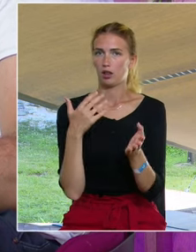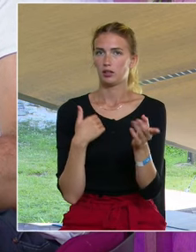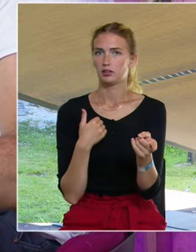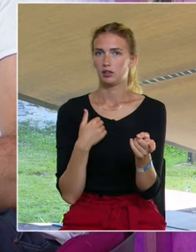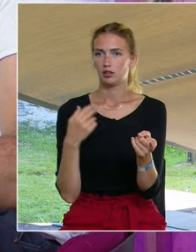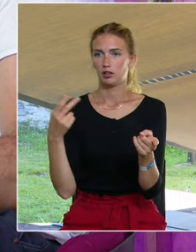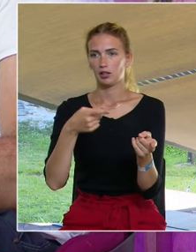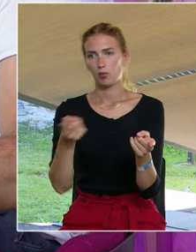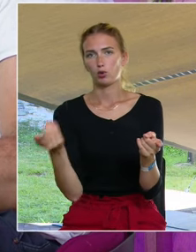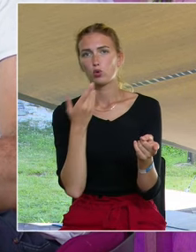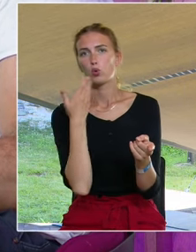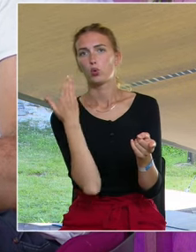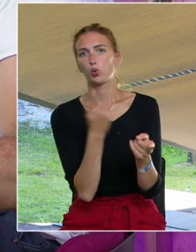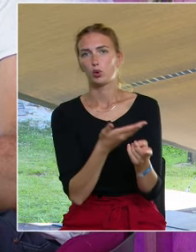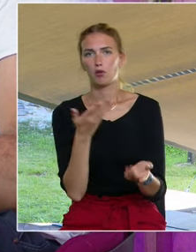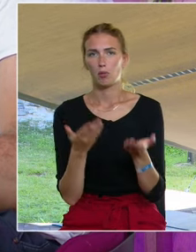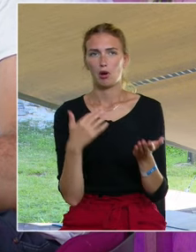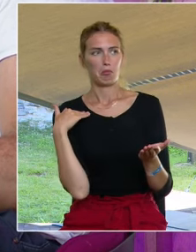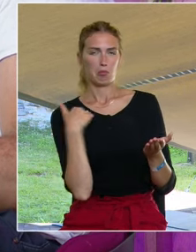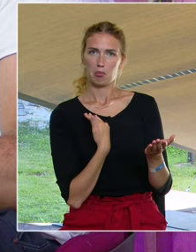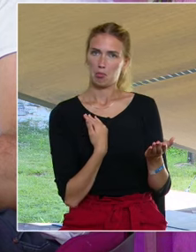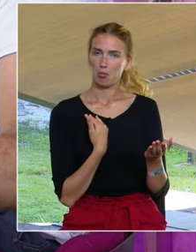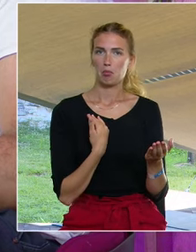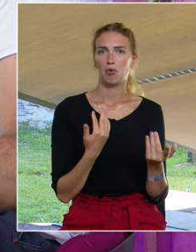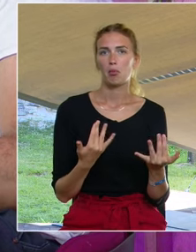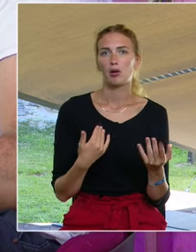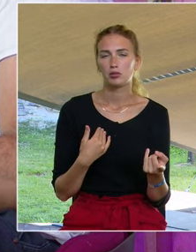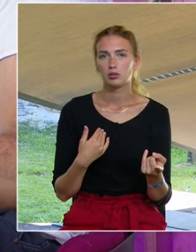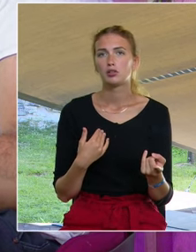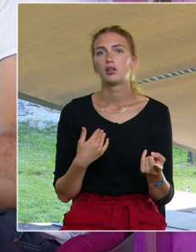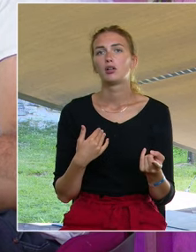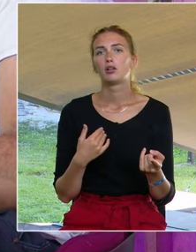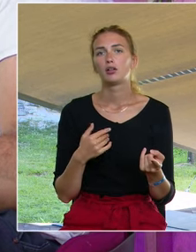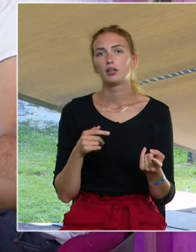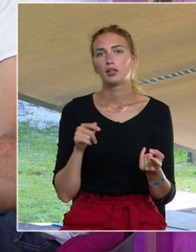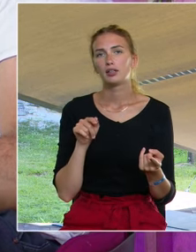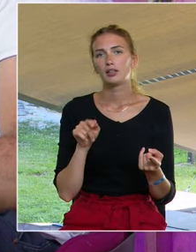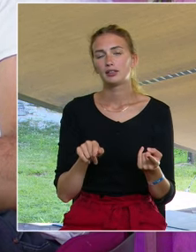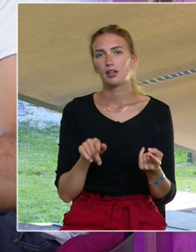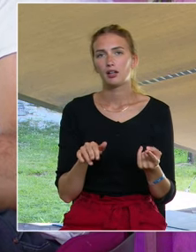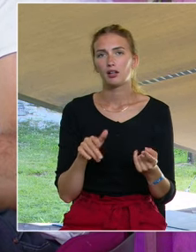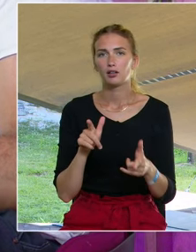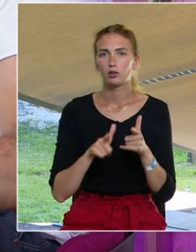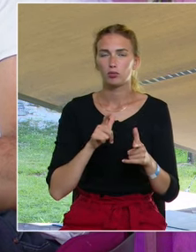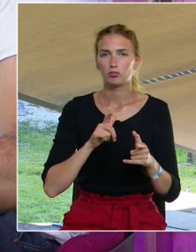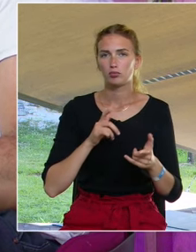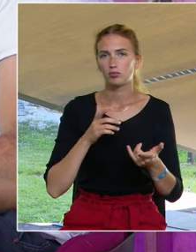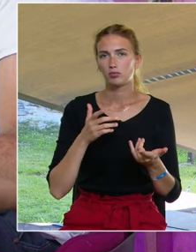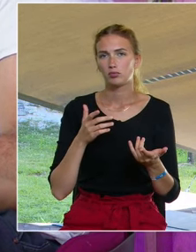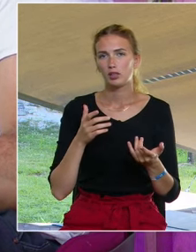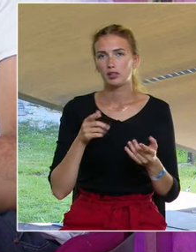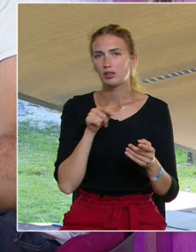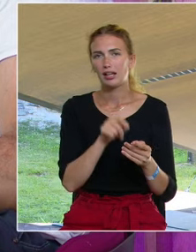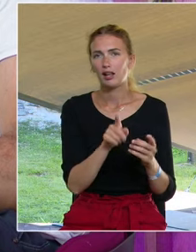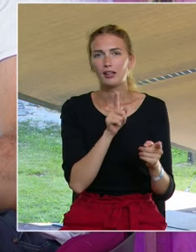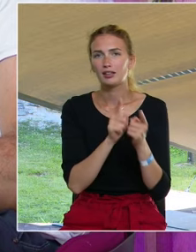maybe they will as well, there is an immediacy, a directness, a nativity of communication. Nothing is lost in